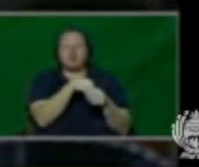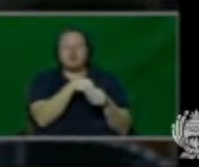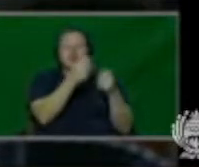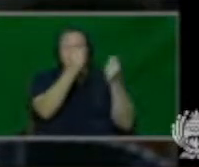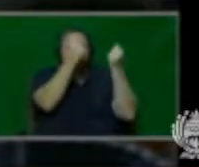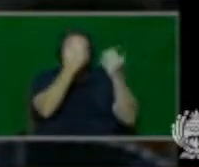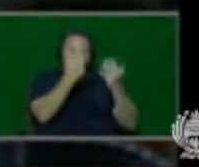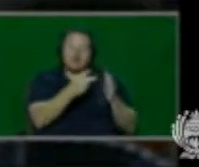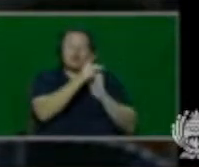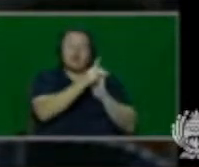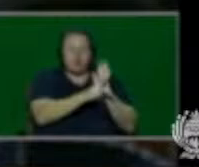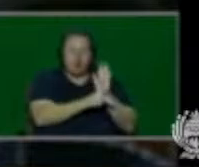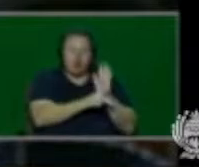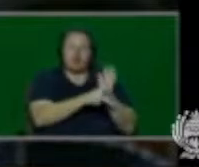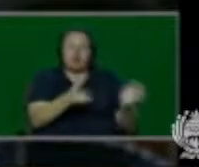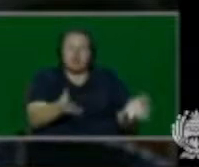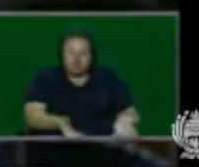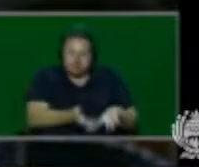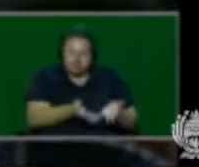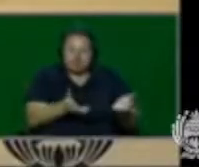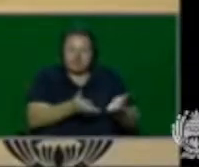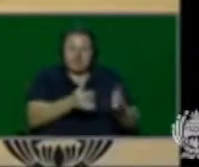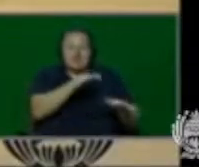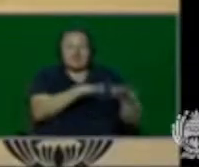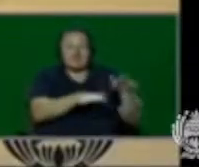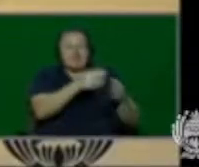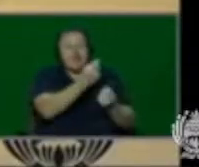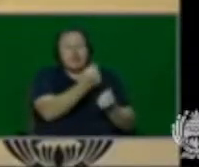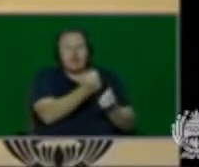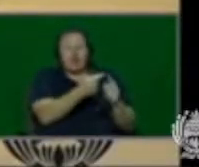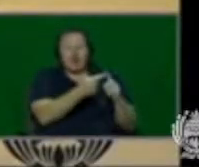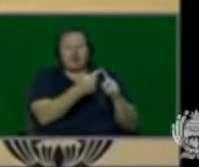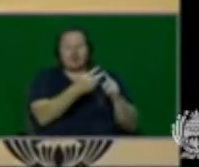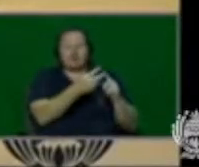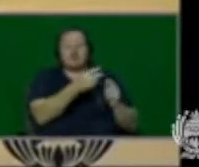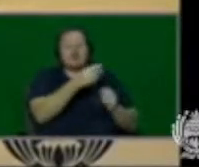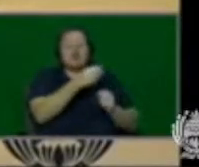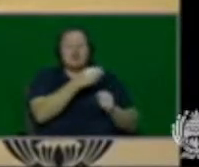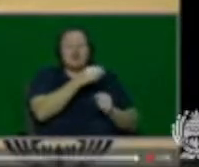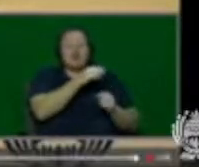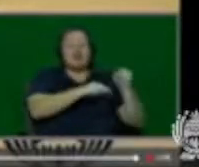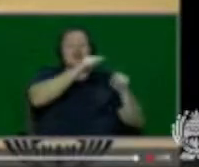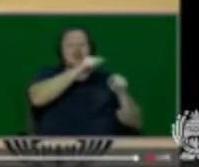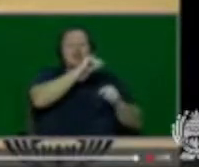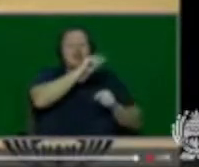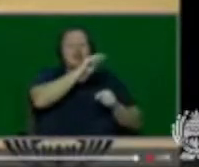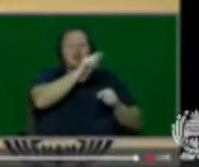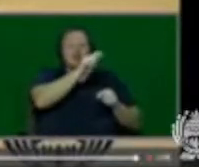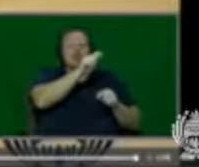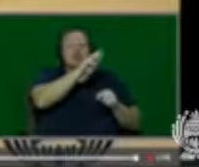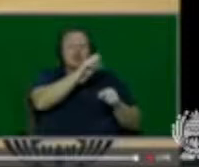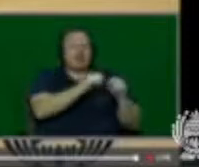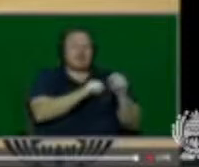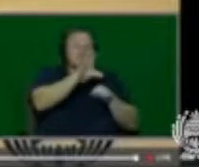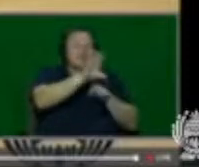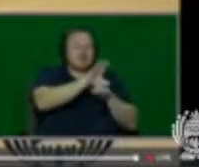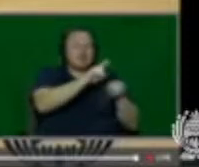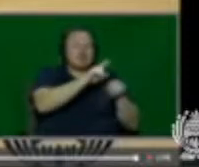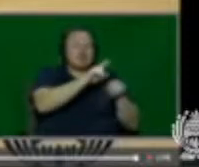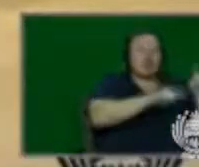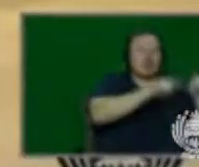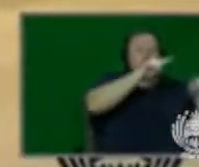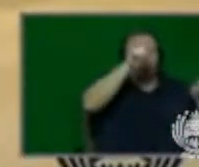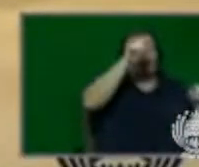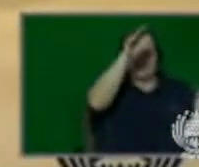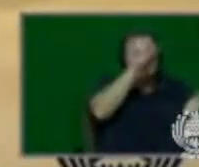fiscal policy, promotes stable prices, lowers interest rates, and enhances the country's resilience to